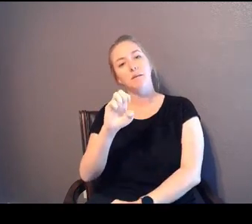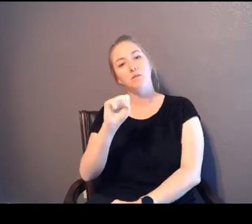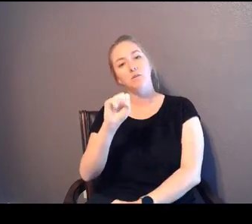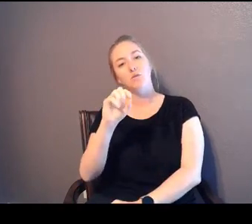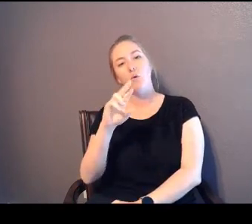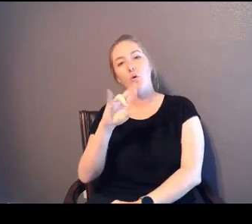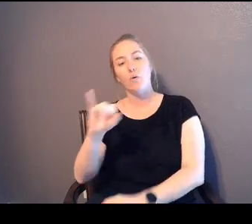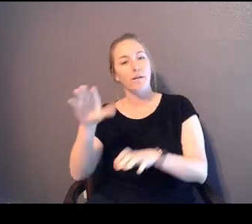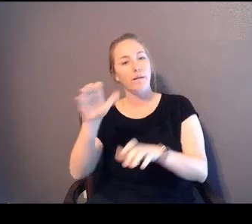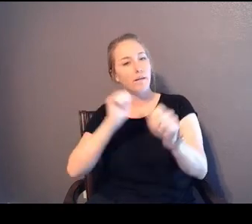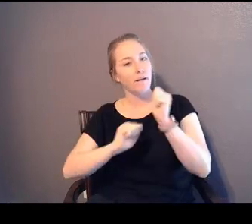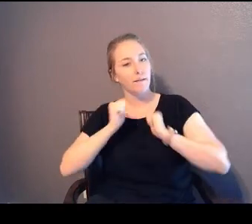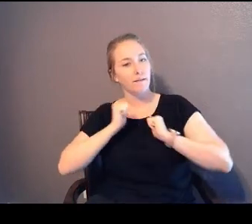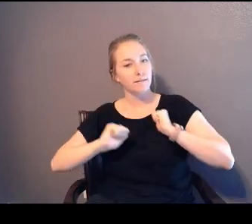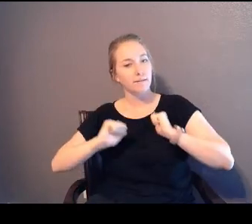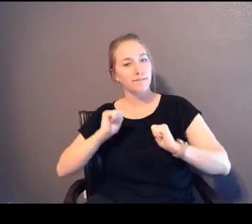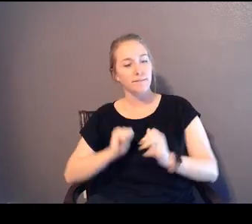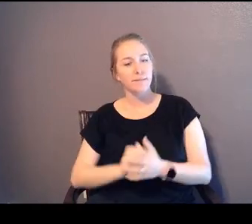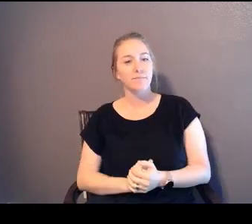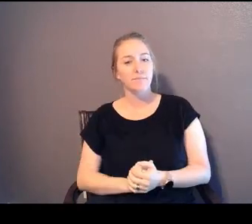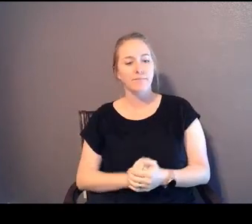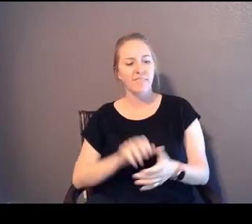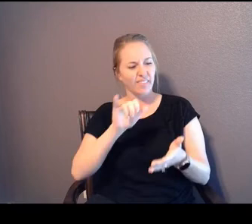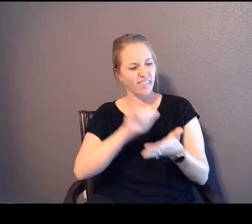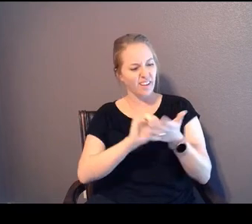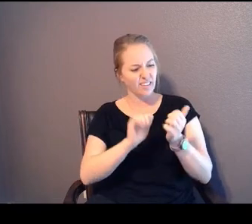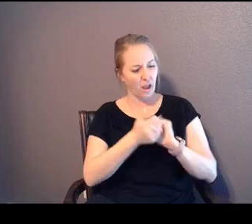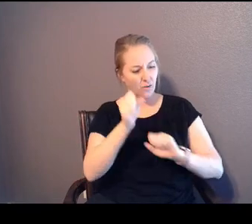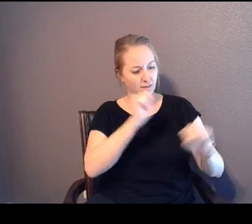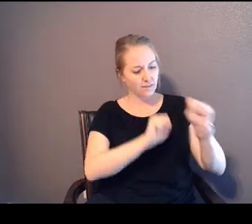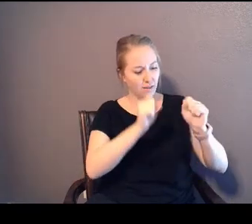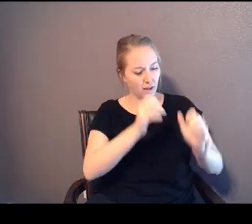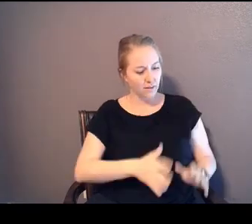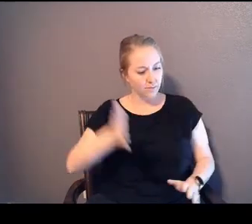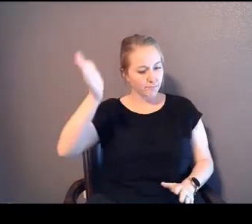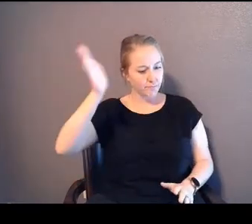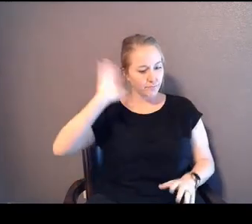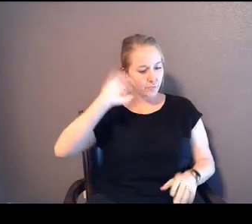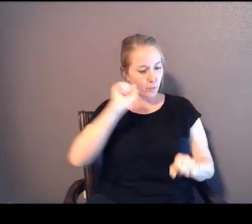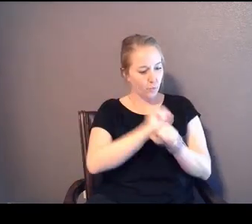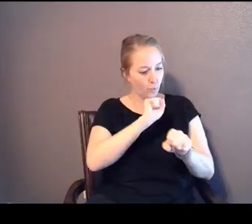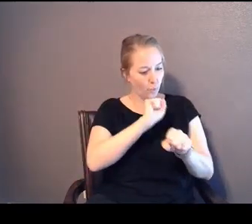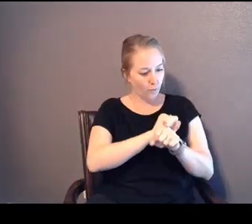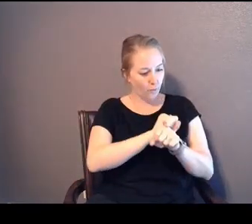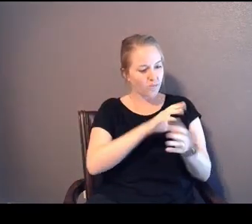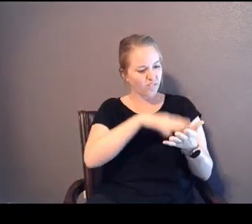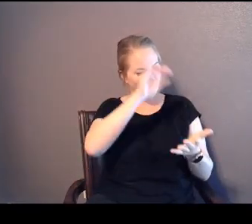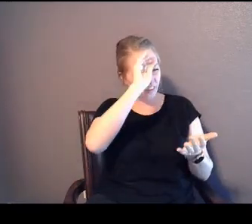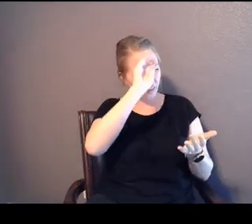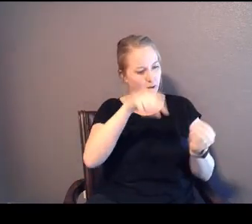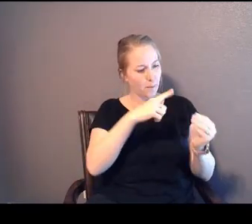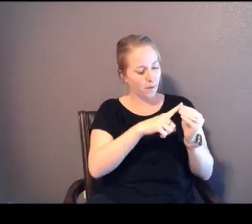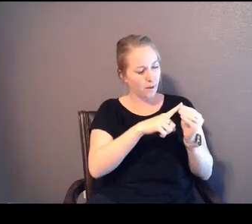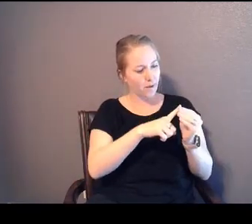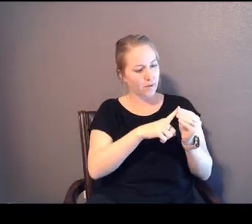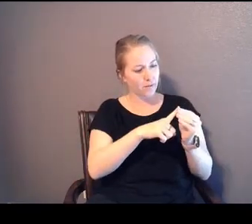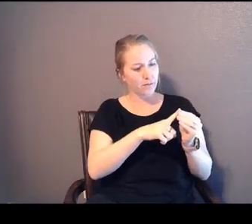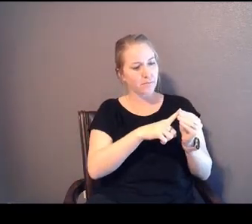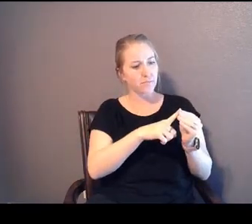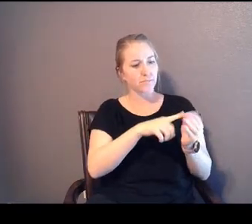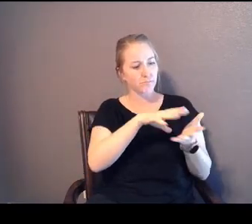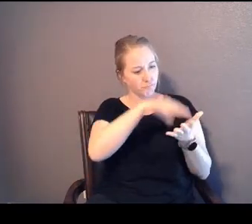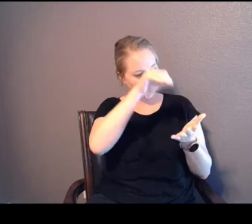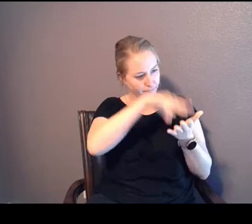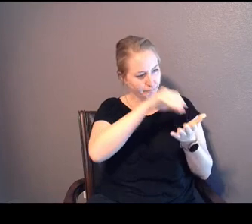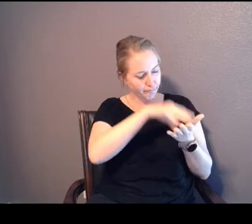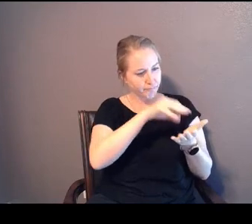work and learn about new plants is by drawing them. I love drawing plants because we can see that